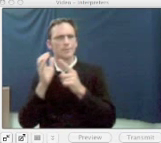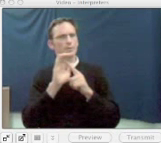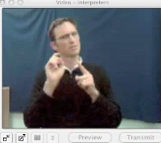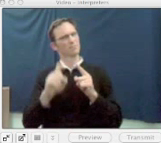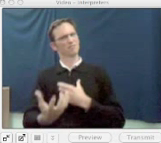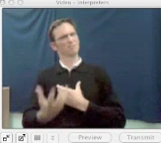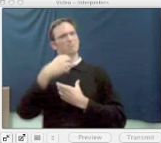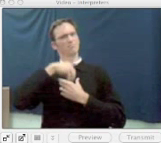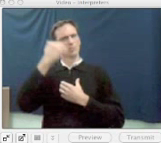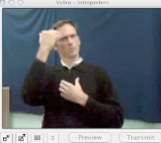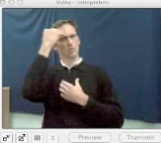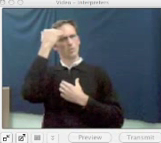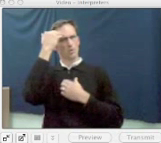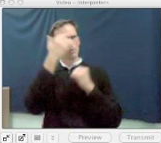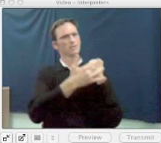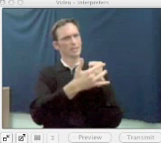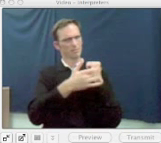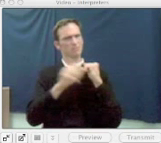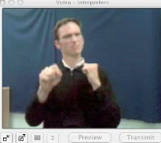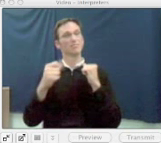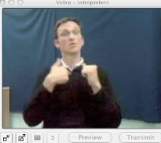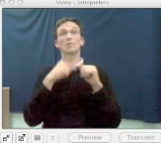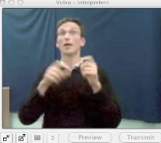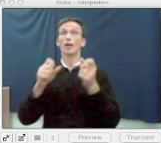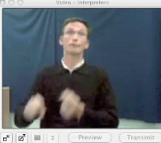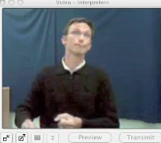aspects. We just can't divorce them